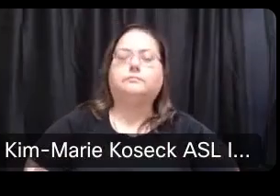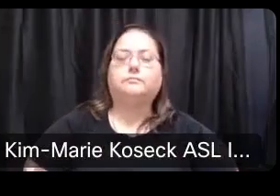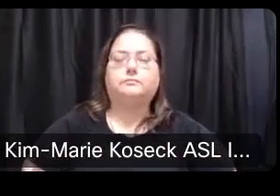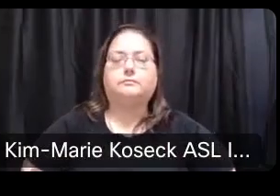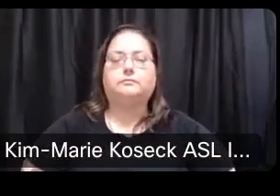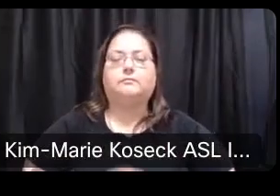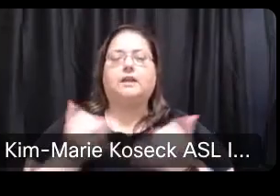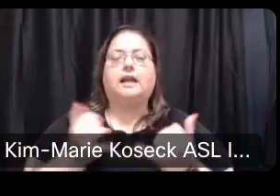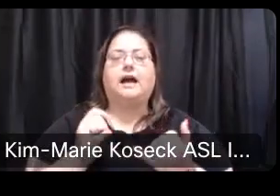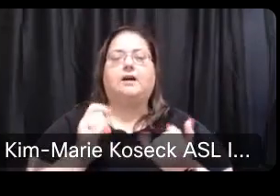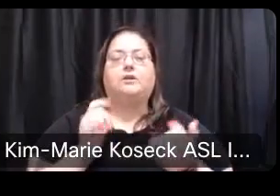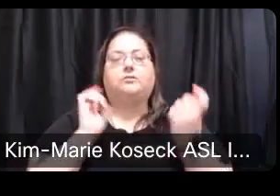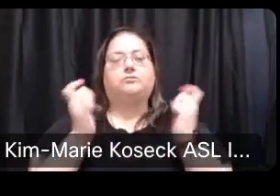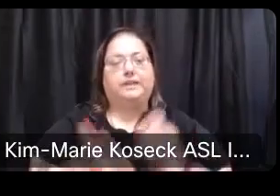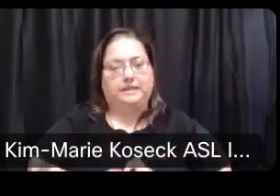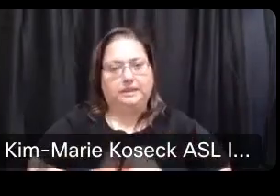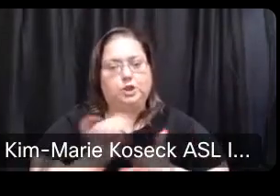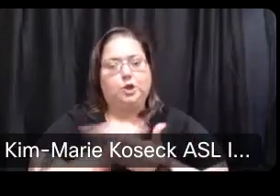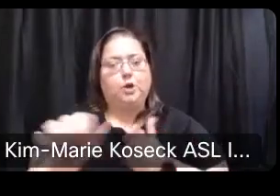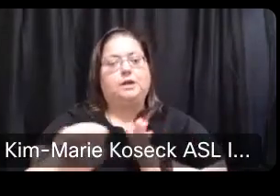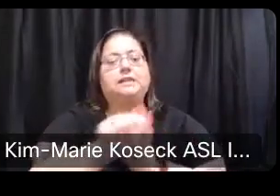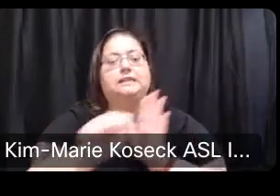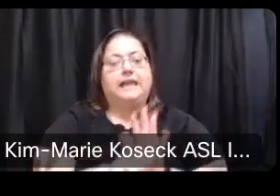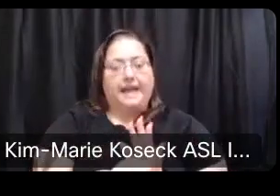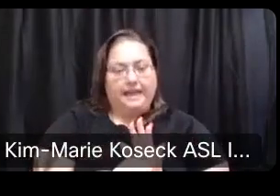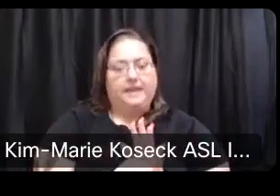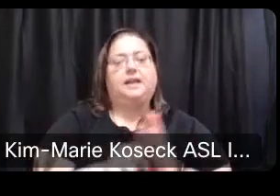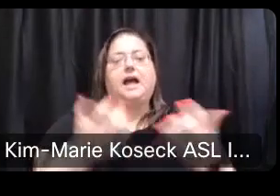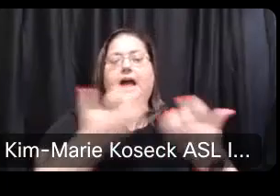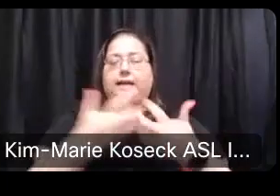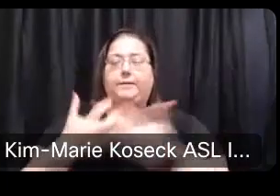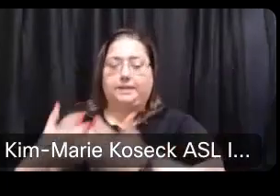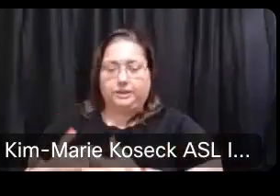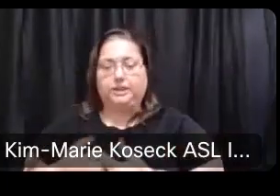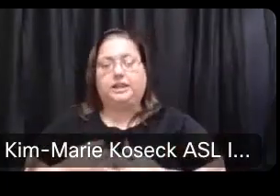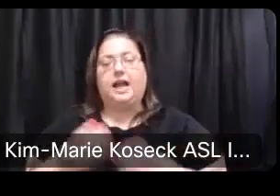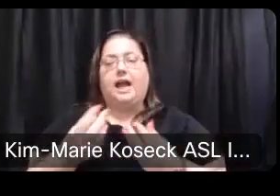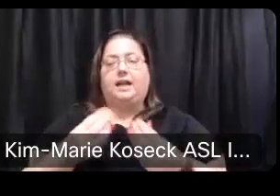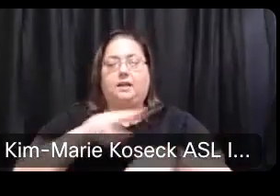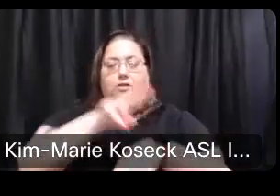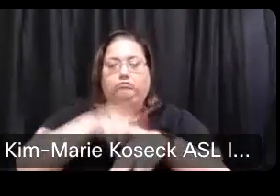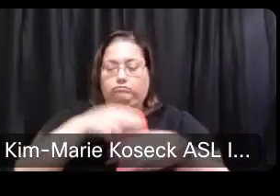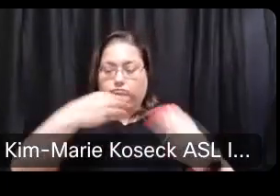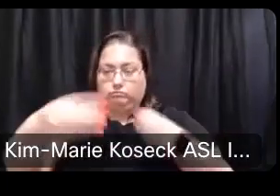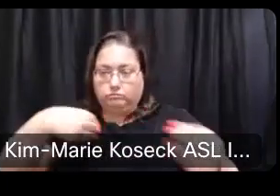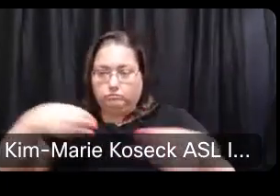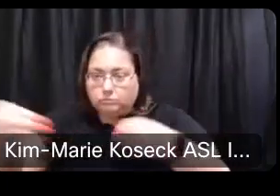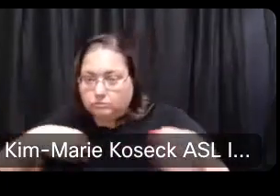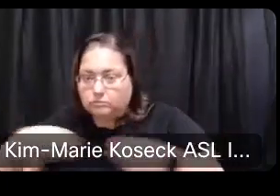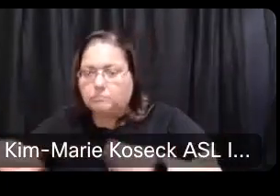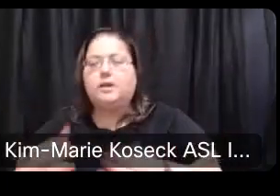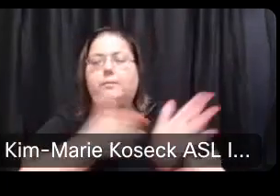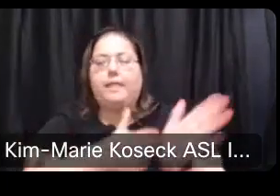We'll now transition into the New York State Adaptation and Resilience Plan overview. There is a wide range of